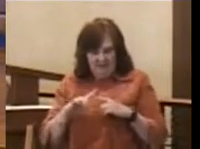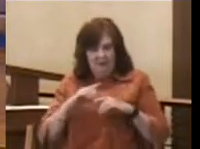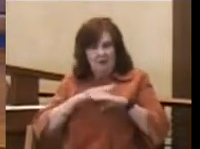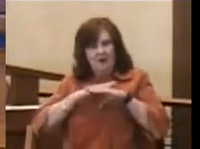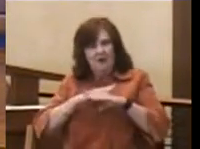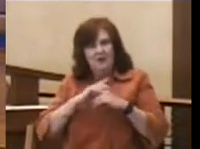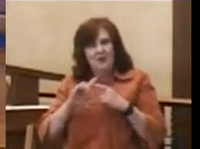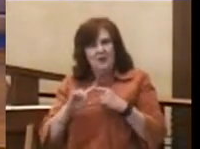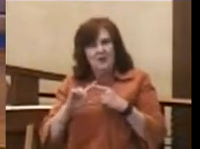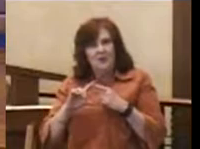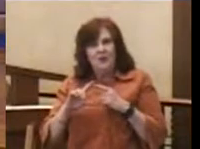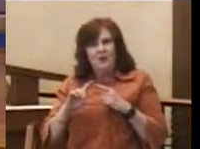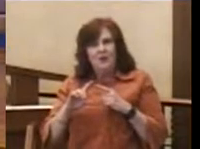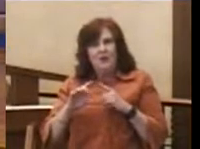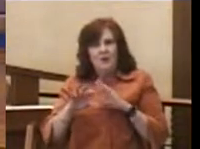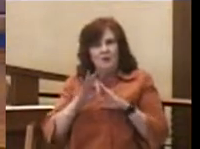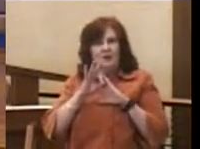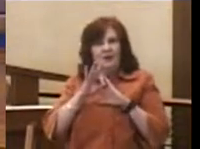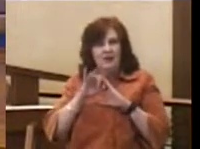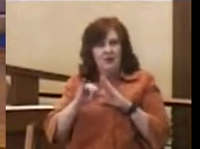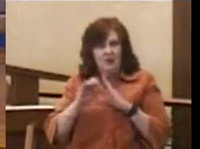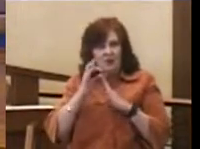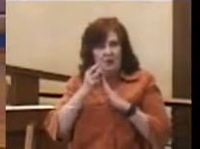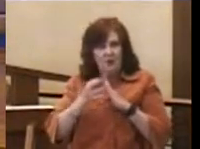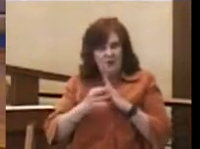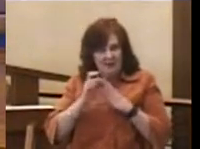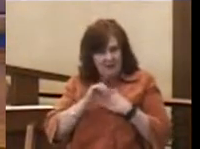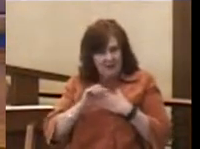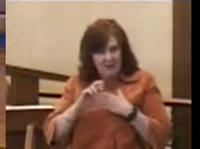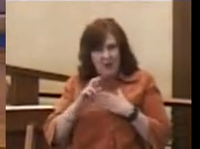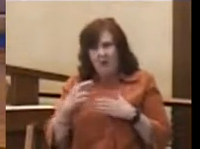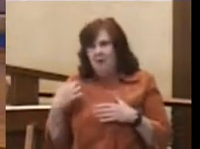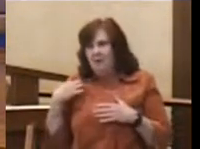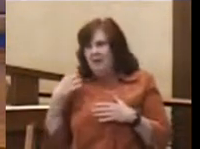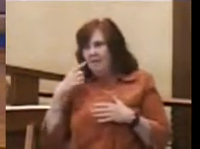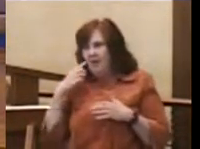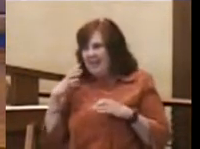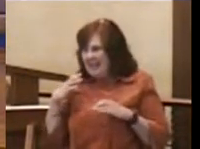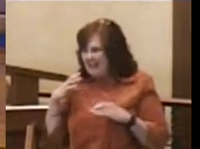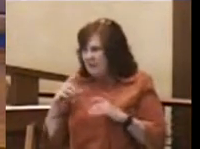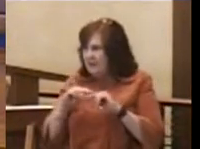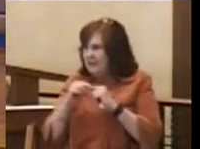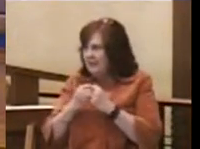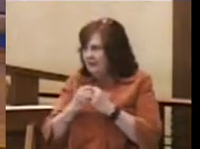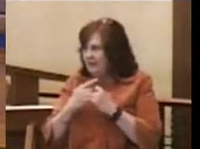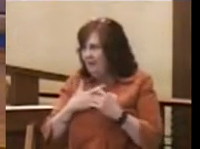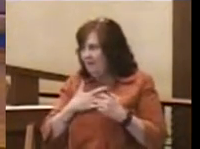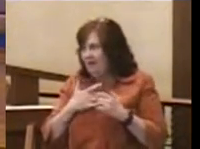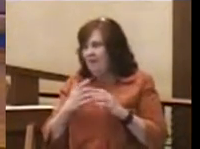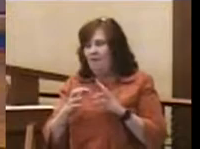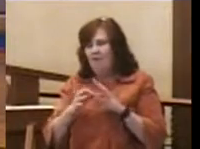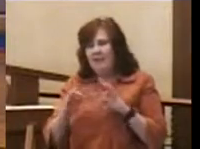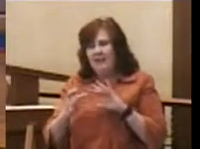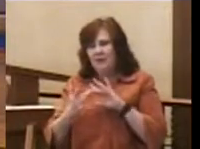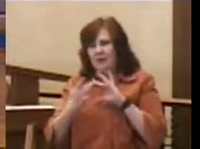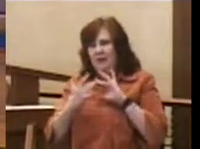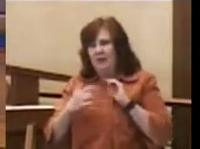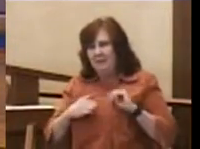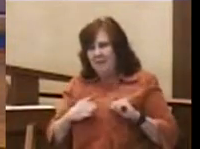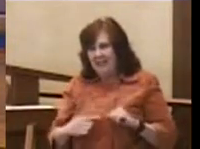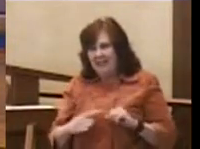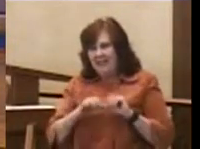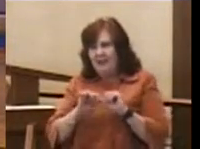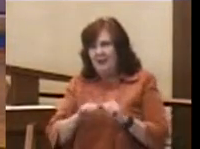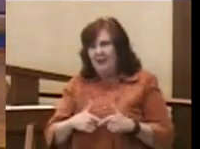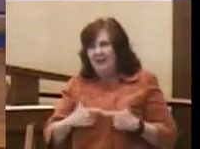barriers to designating those choice dollars or applying for those action teams. So again, feel free to reach out to me and continue